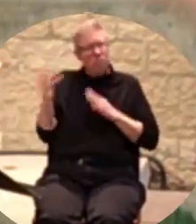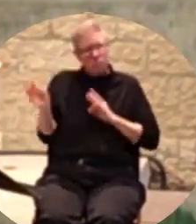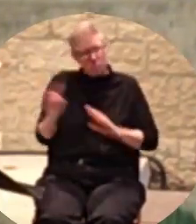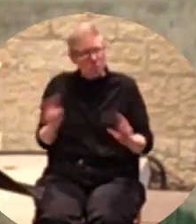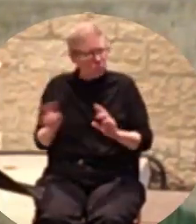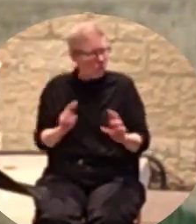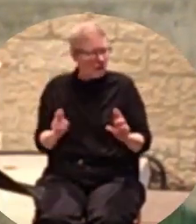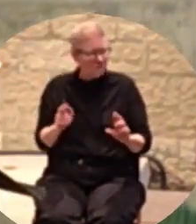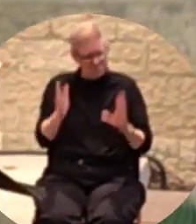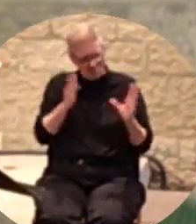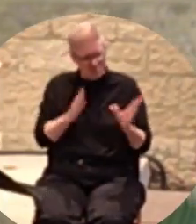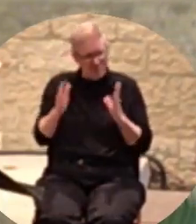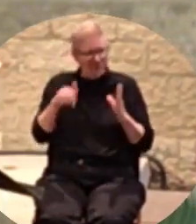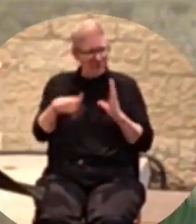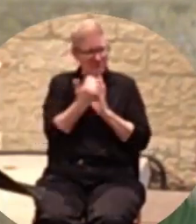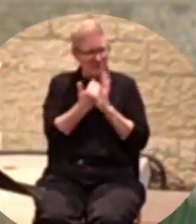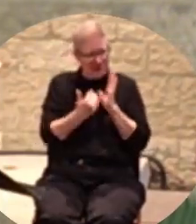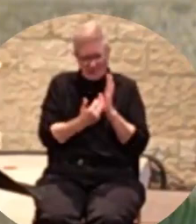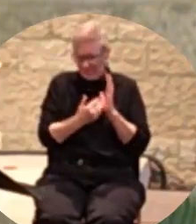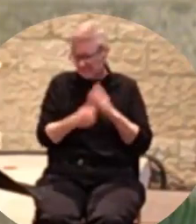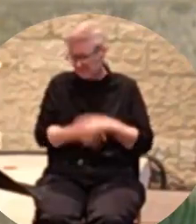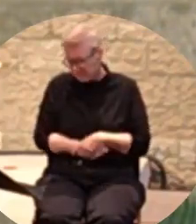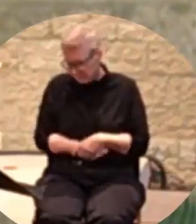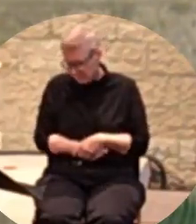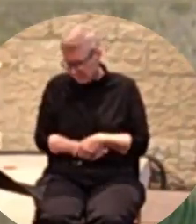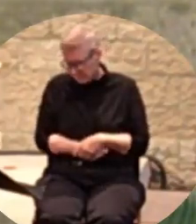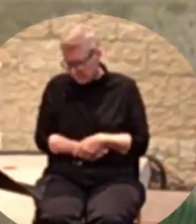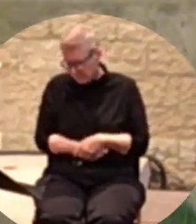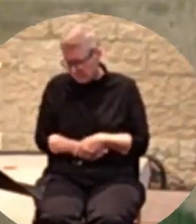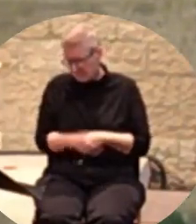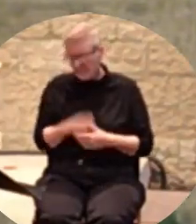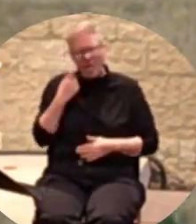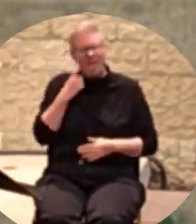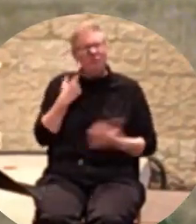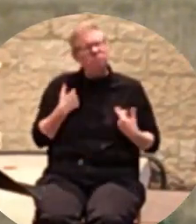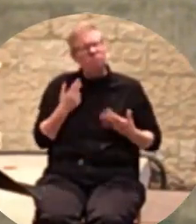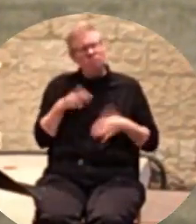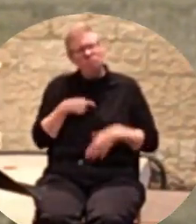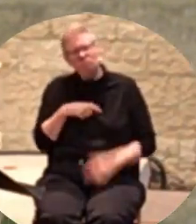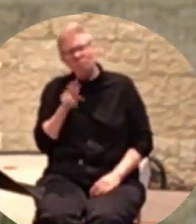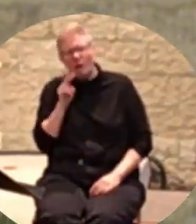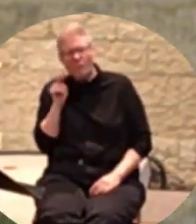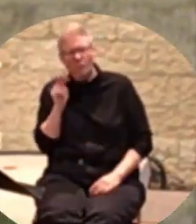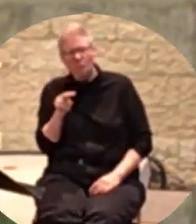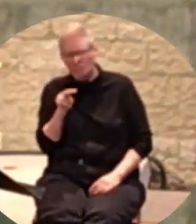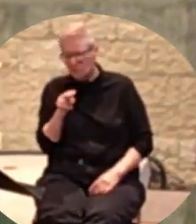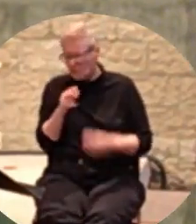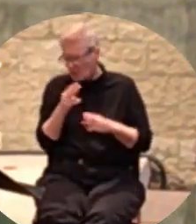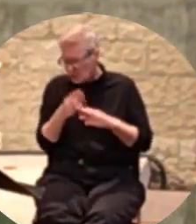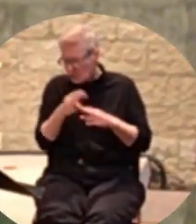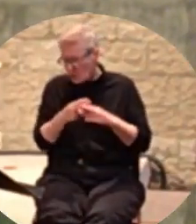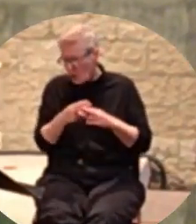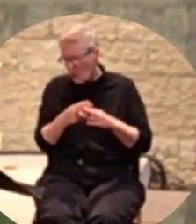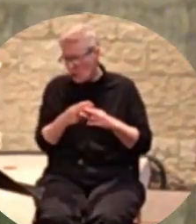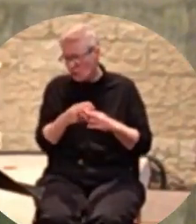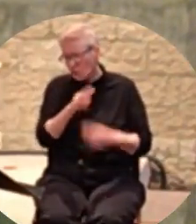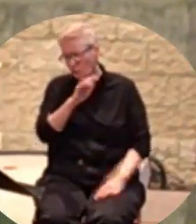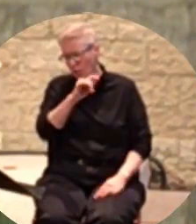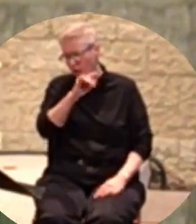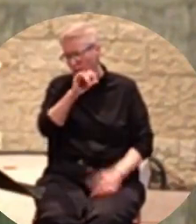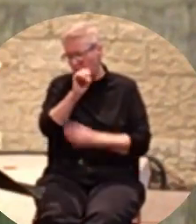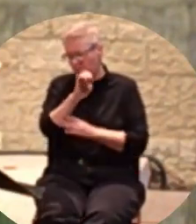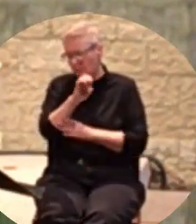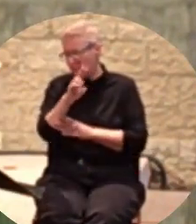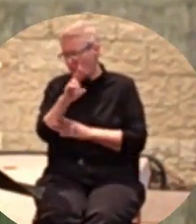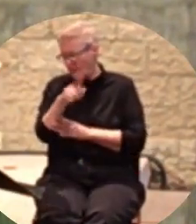I'll Rise Up is the name of the next song that you'll hear post-lesson. And I'll Rise Up, and it's by Andrea Day. And I